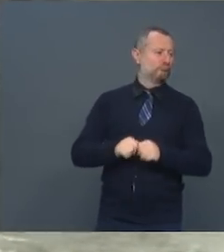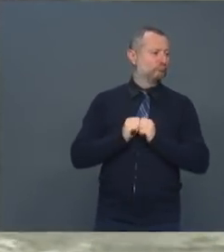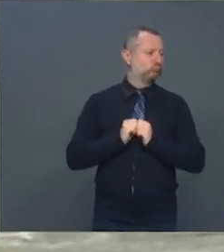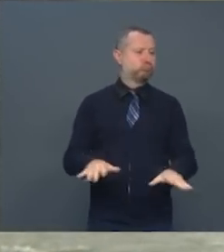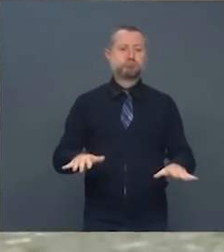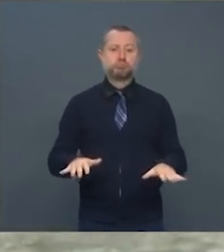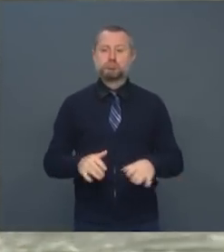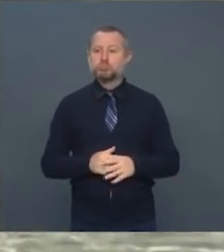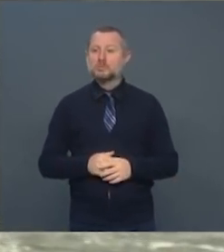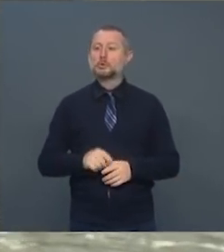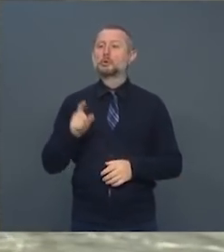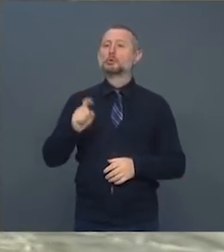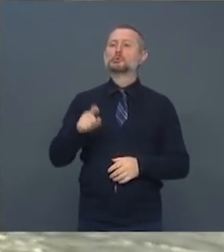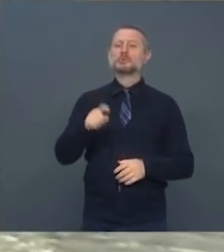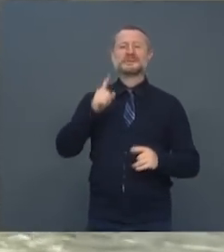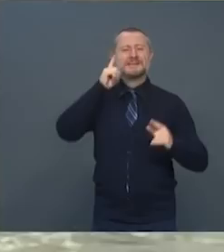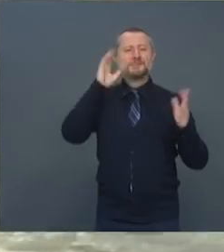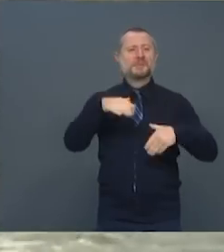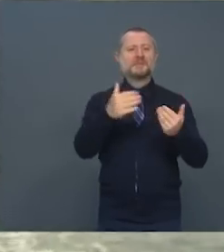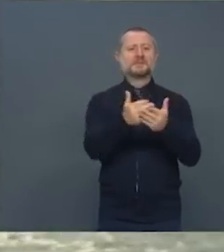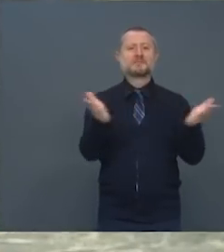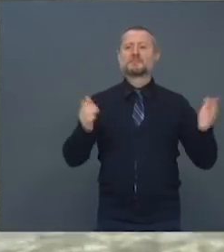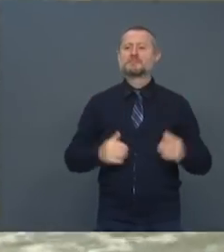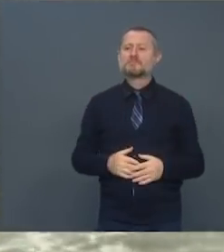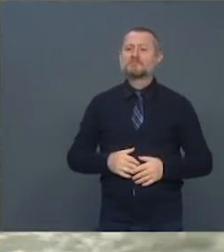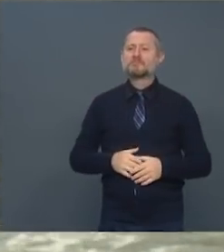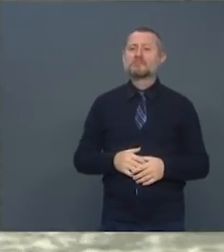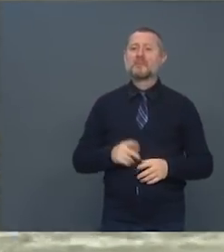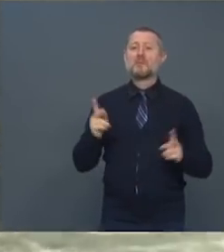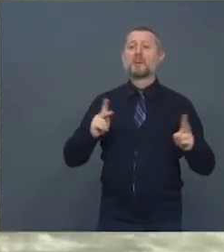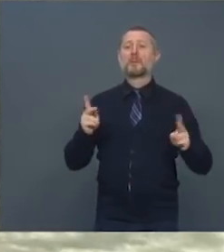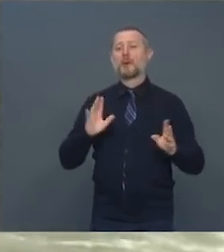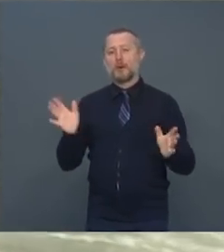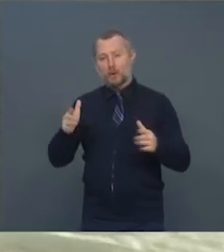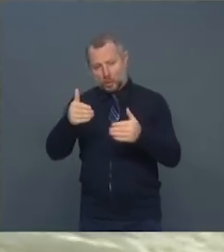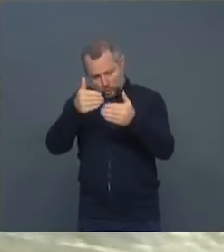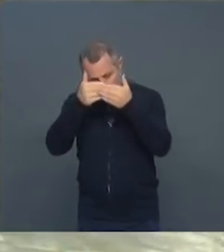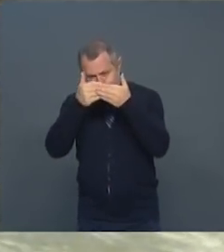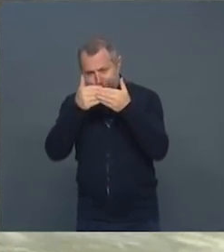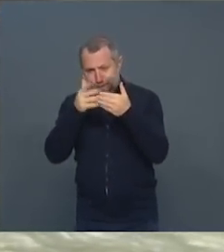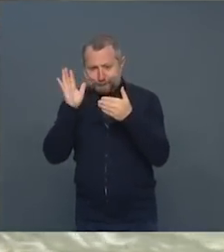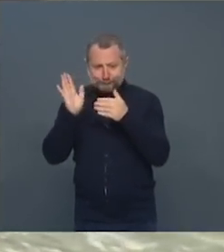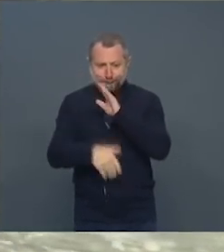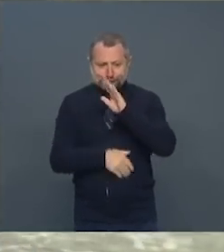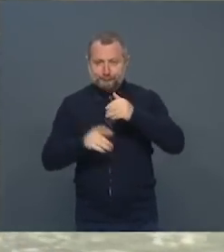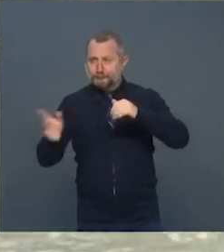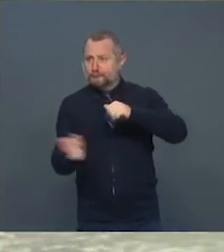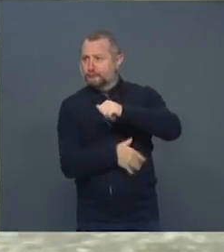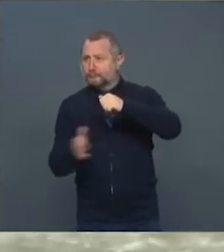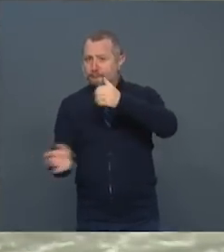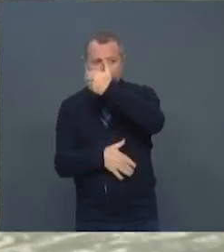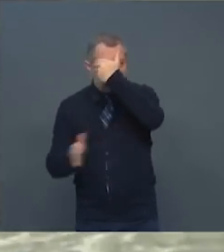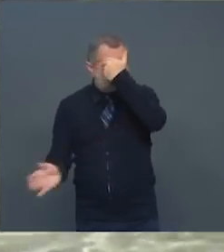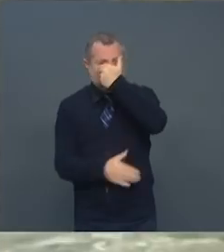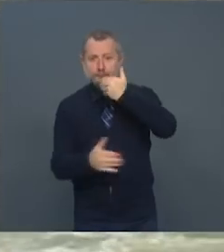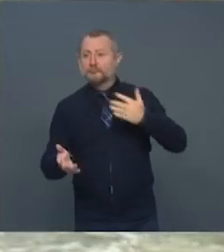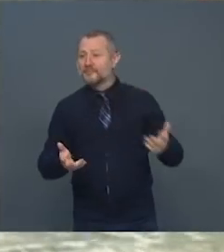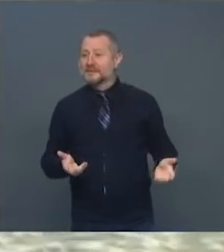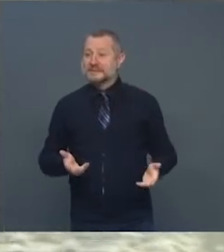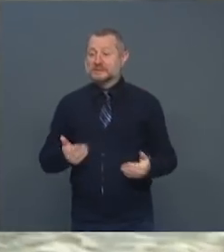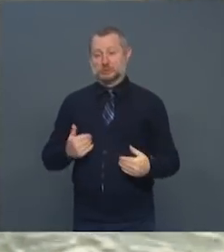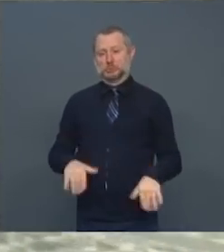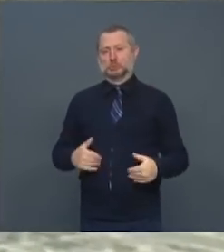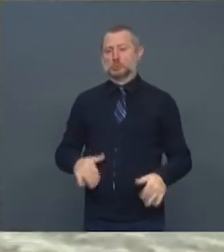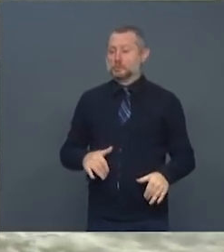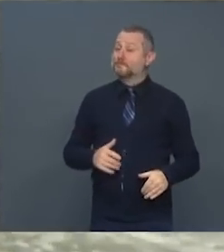blue. It's that we denied all the warning signs. Why? Because to